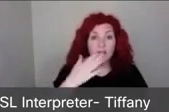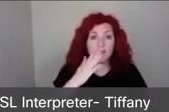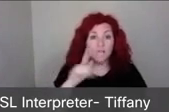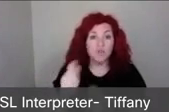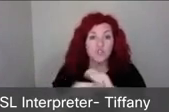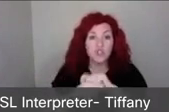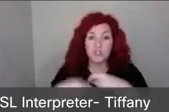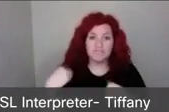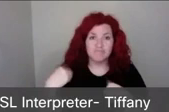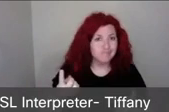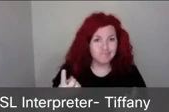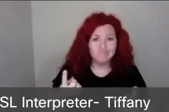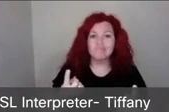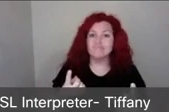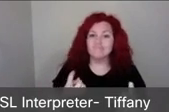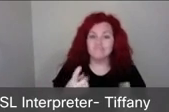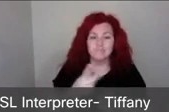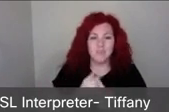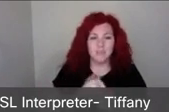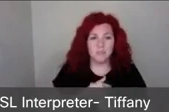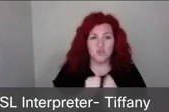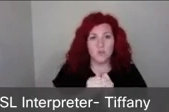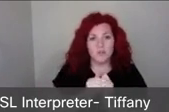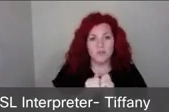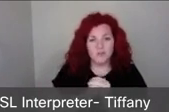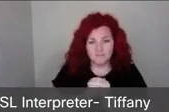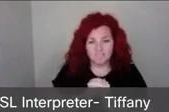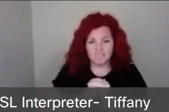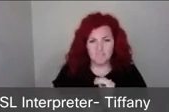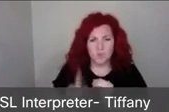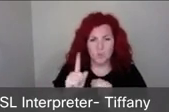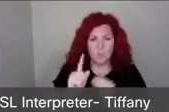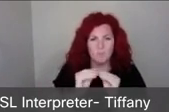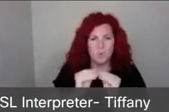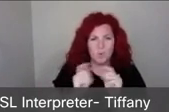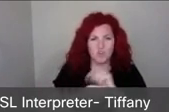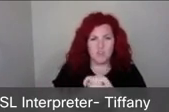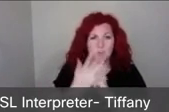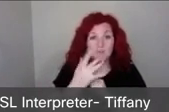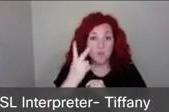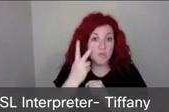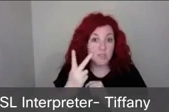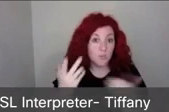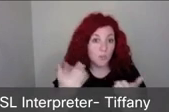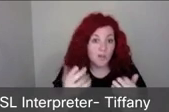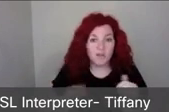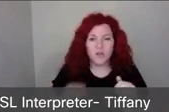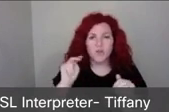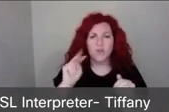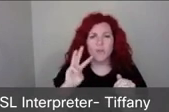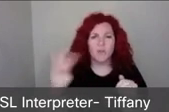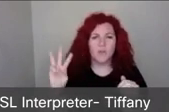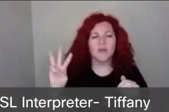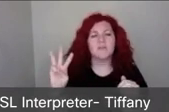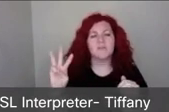this point to keep us basically together. One more change we would like to see is that the northwest